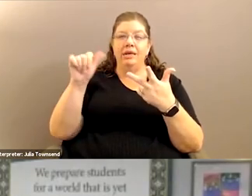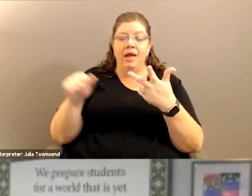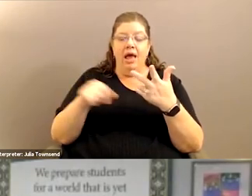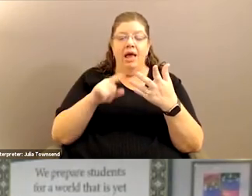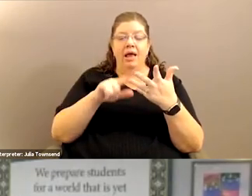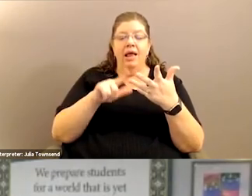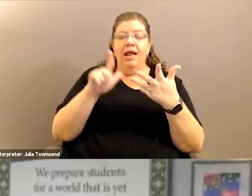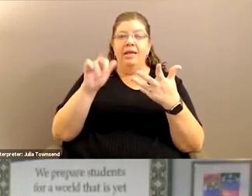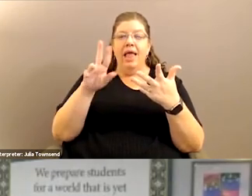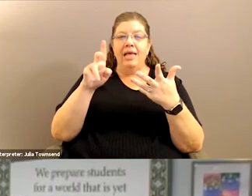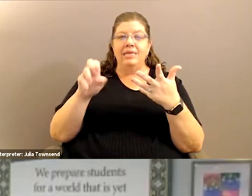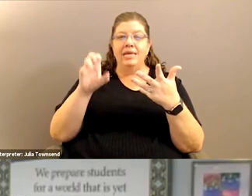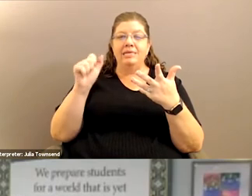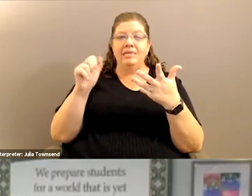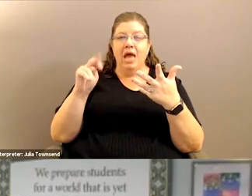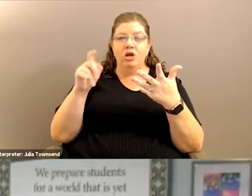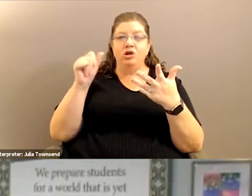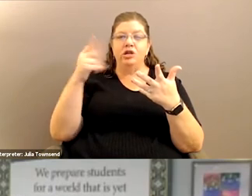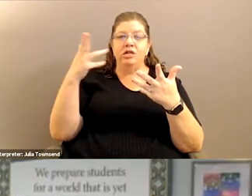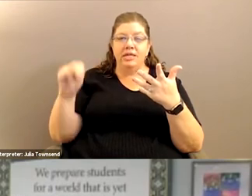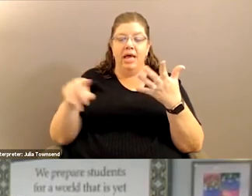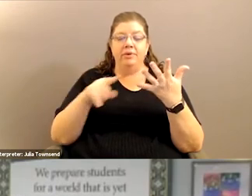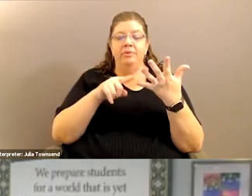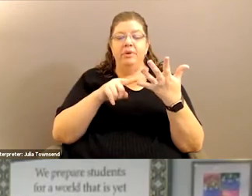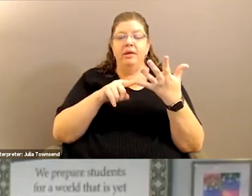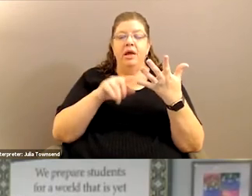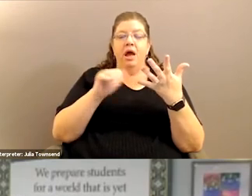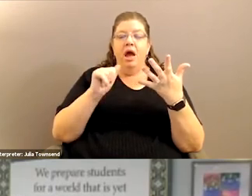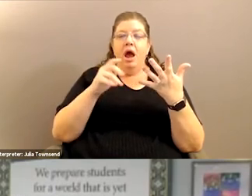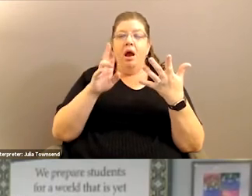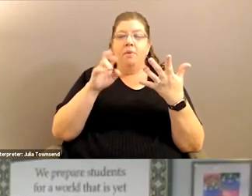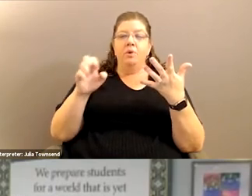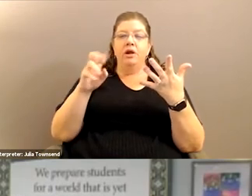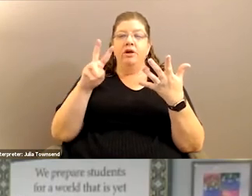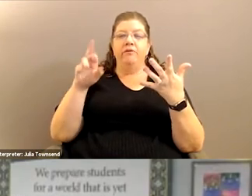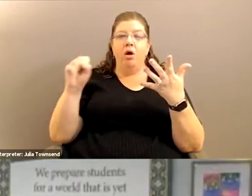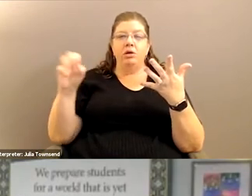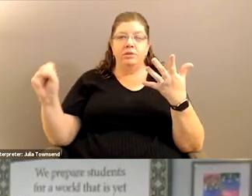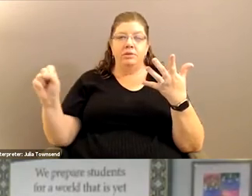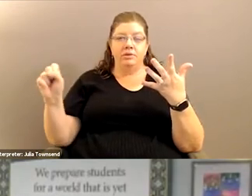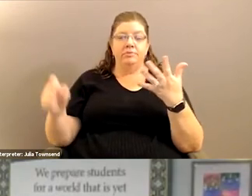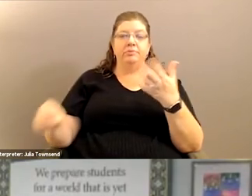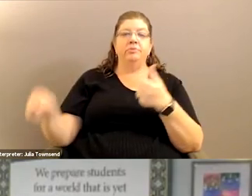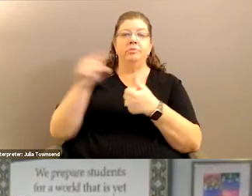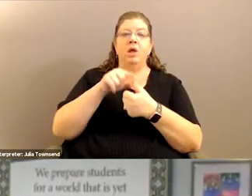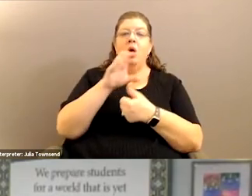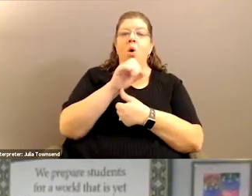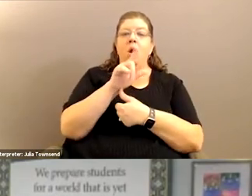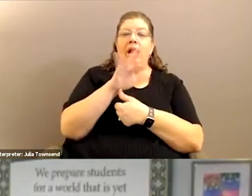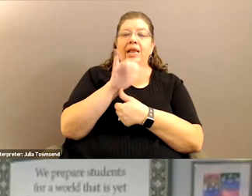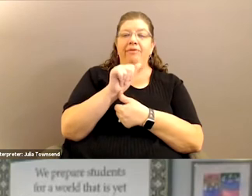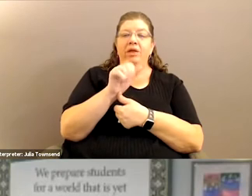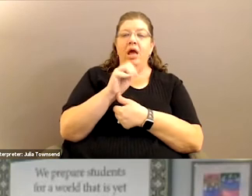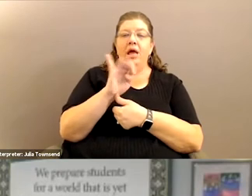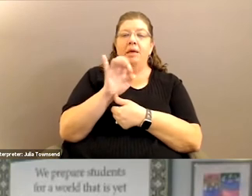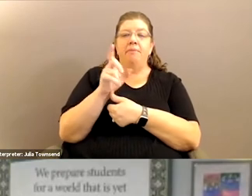leslie sanderson and avery boss i will begin with olivia miller